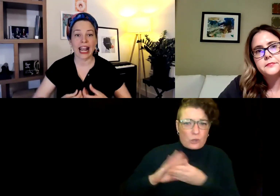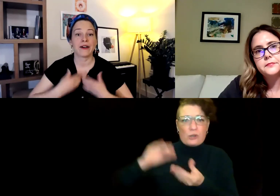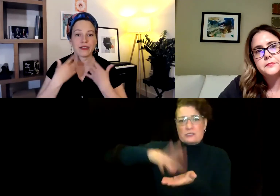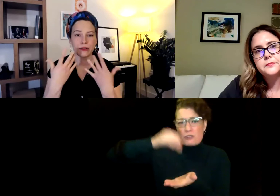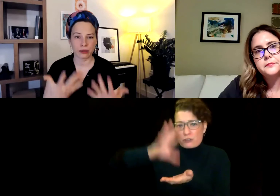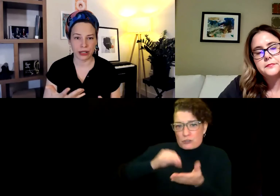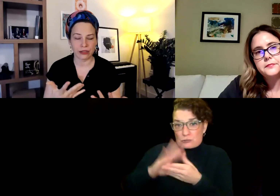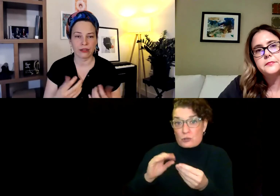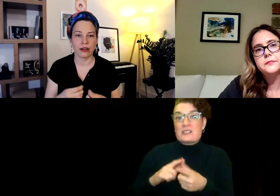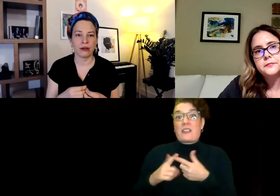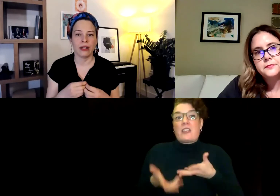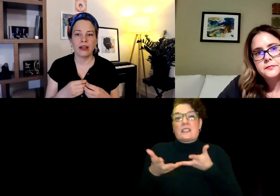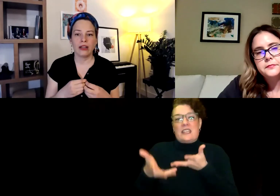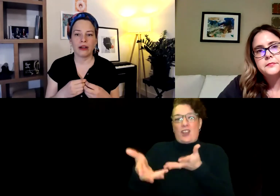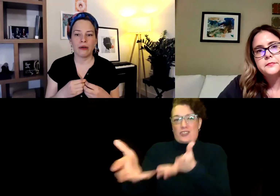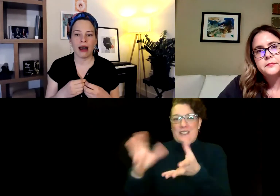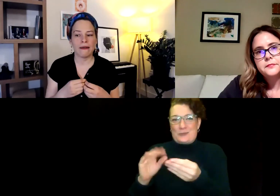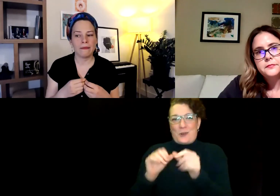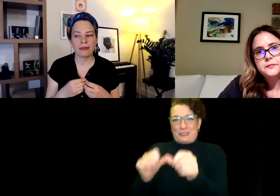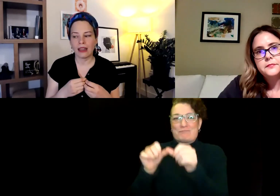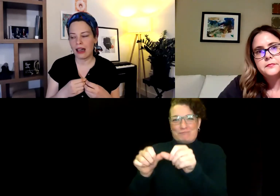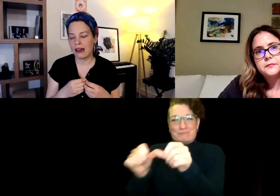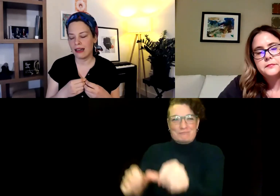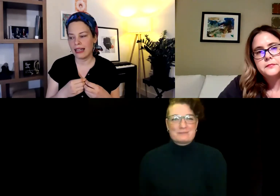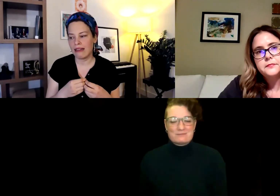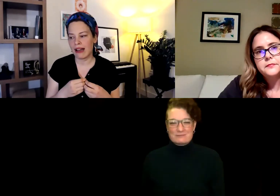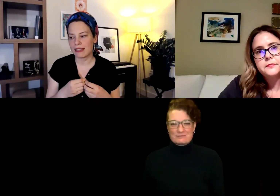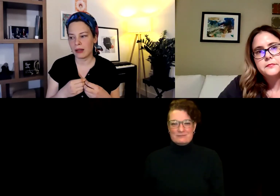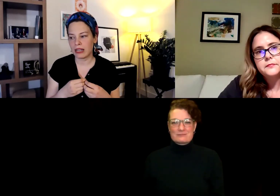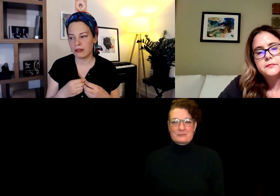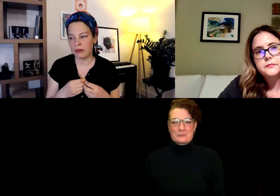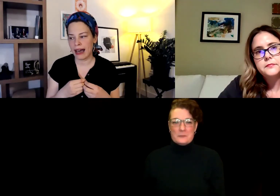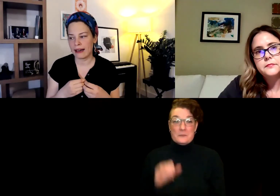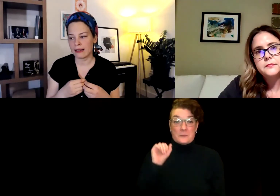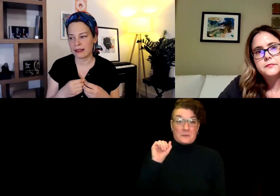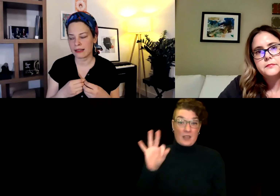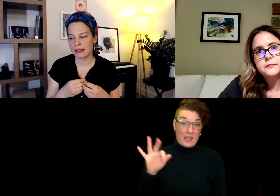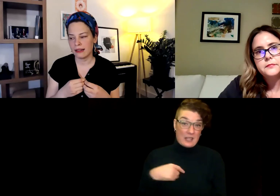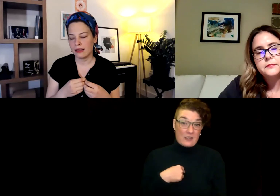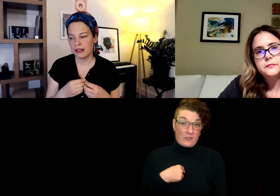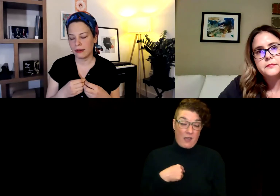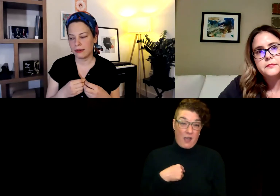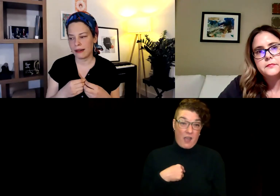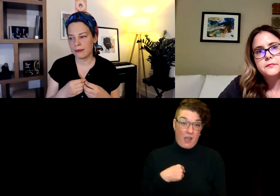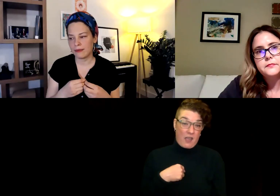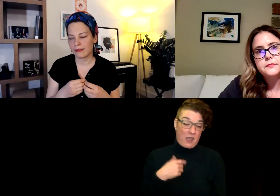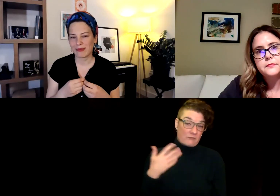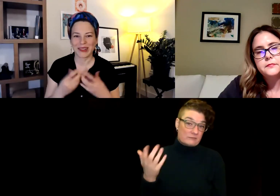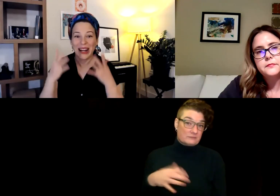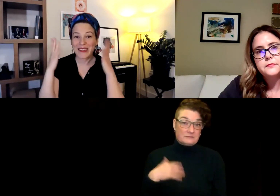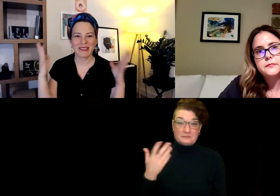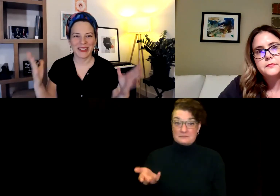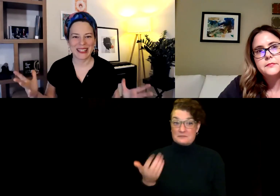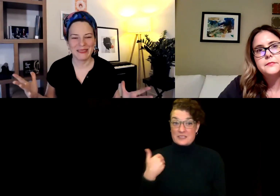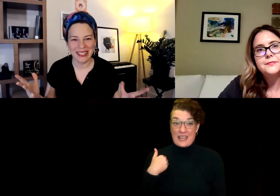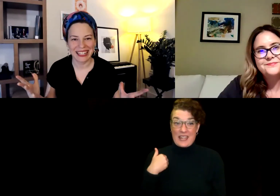then carry those stories. So, if I'm somebody who has,